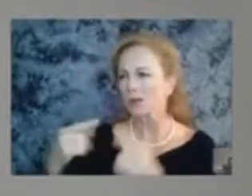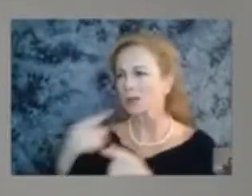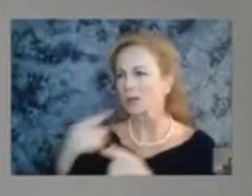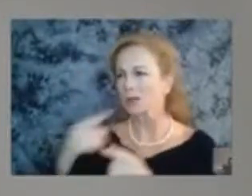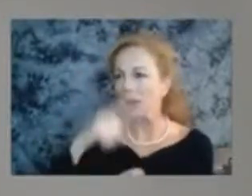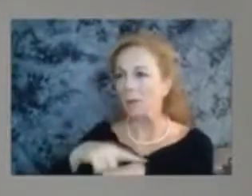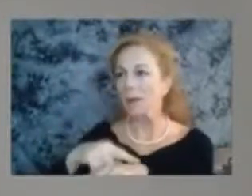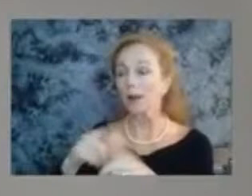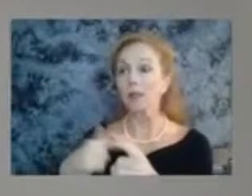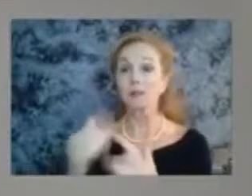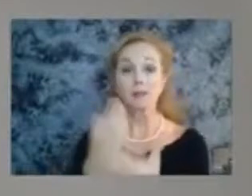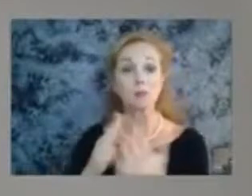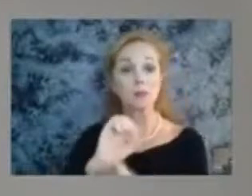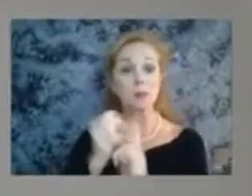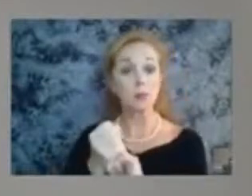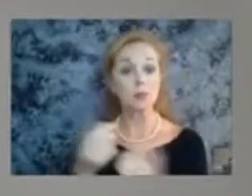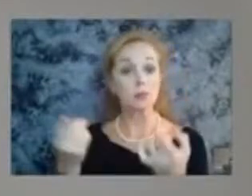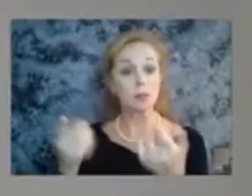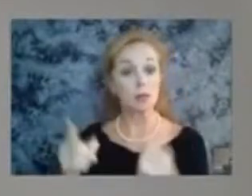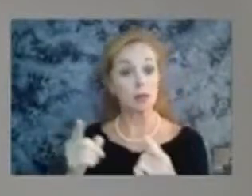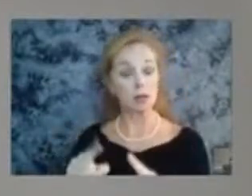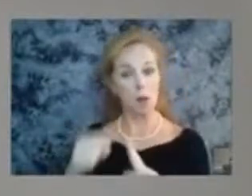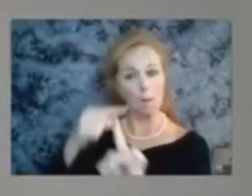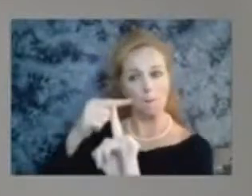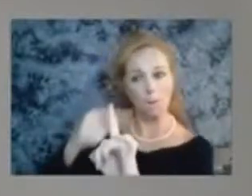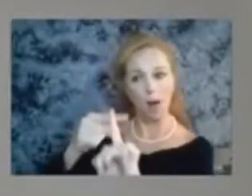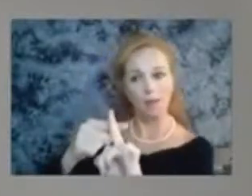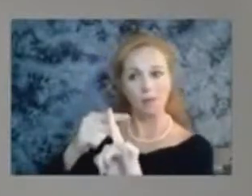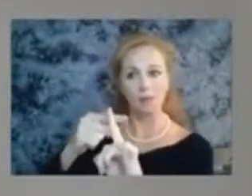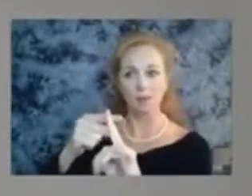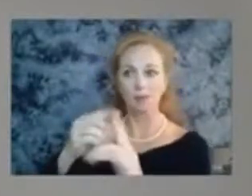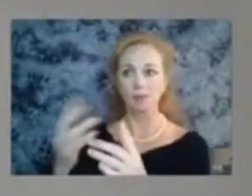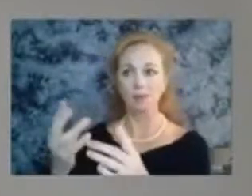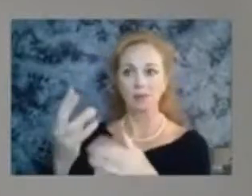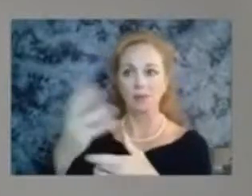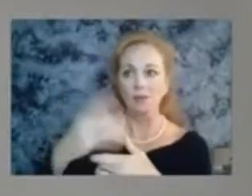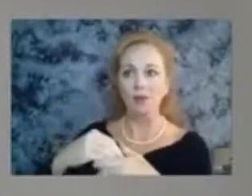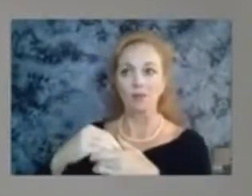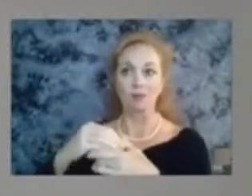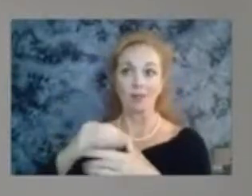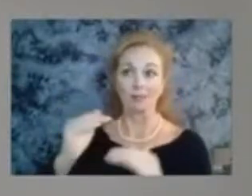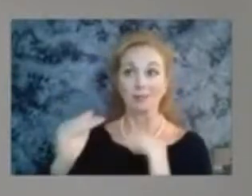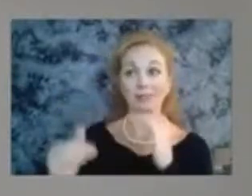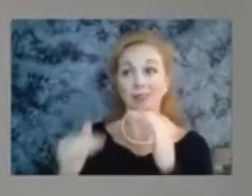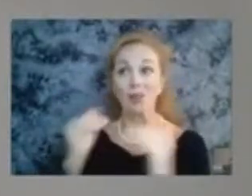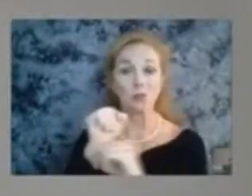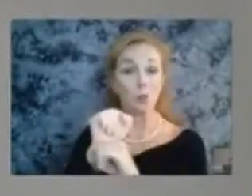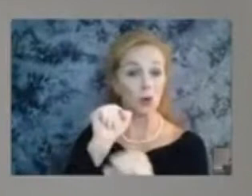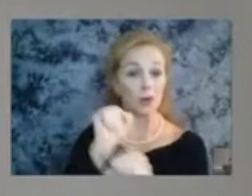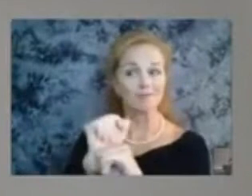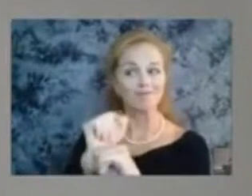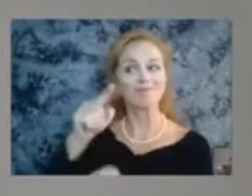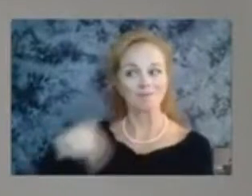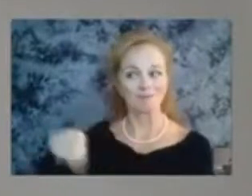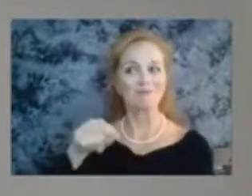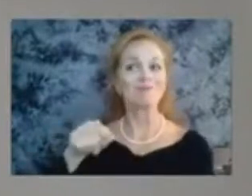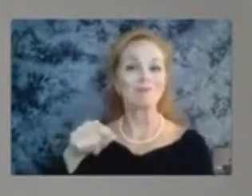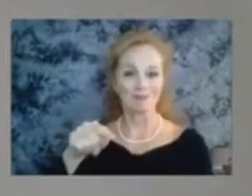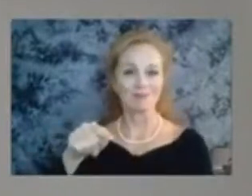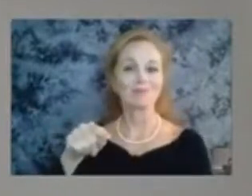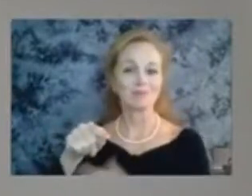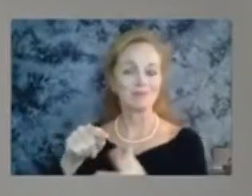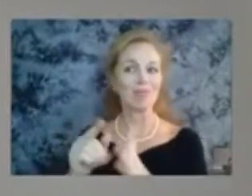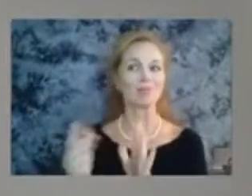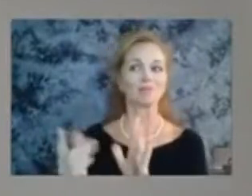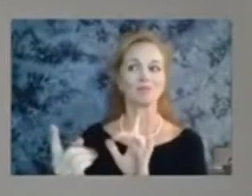cases where we had incidents of positive cases among some of our hardworking adults, they ended up being in close contact